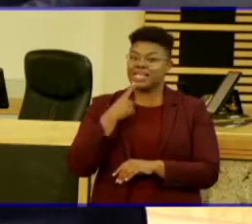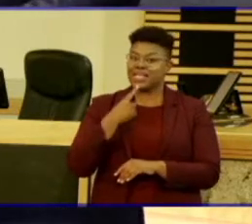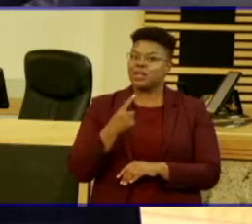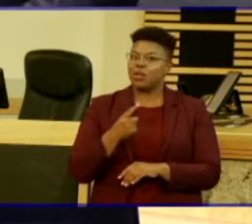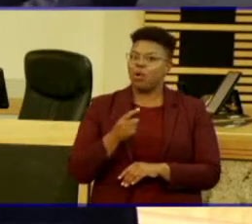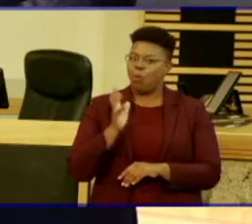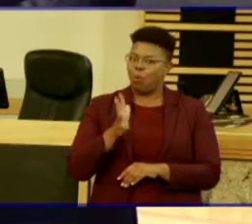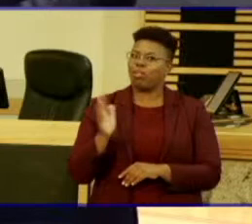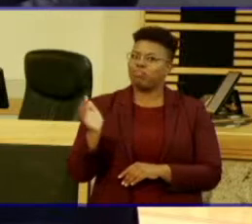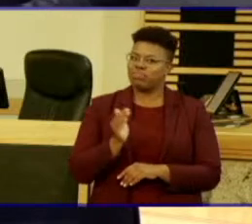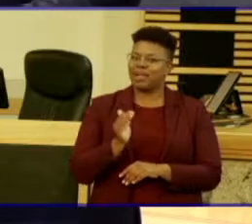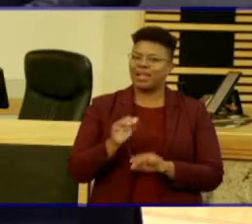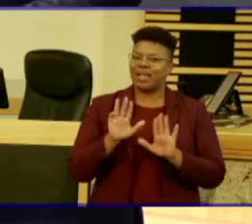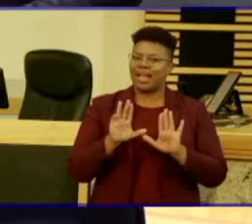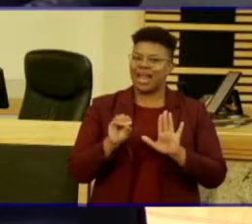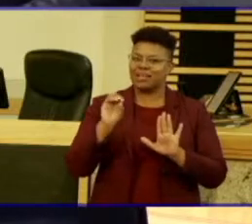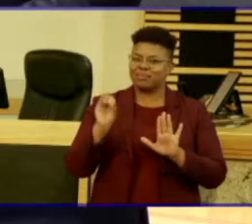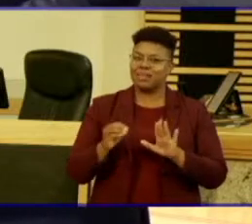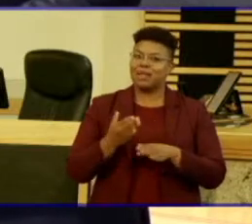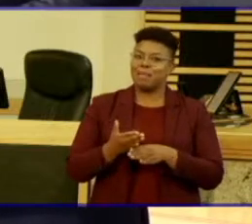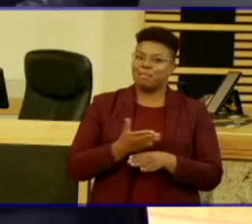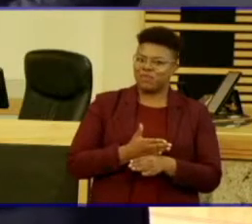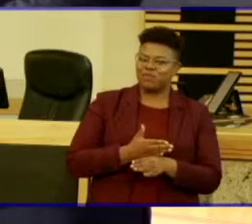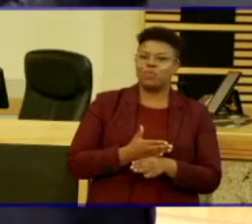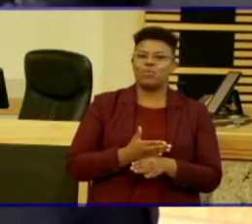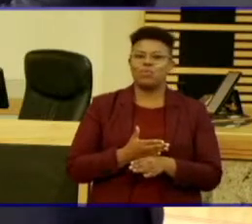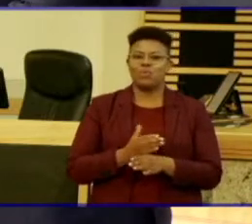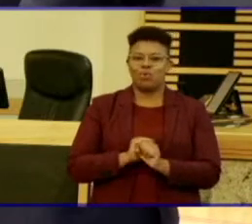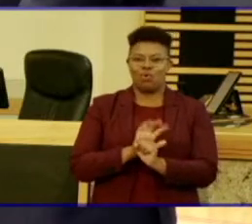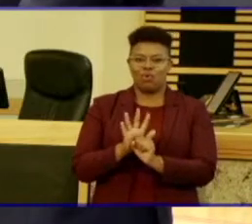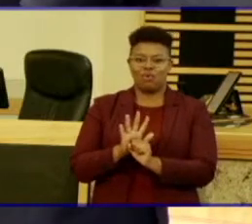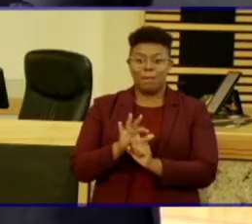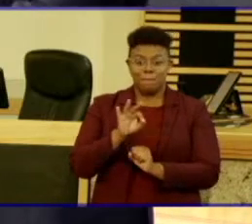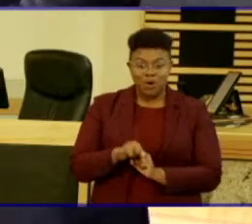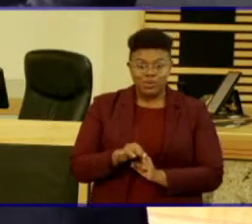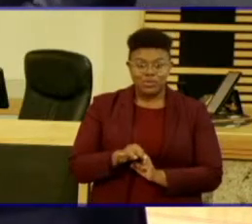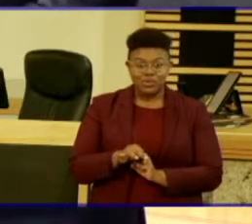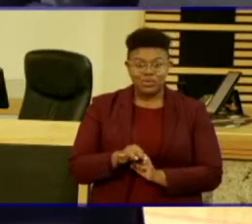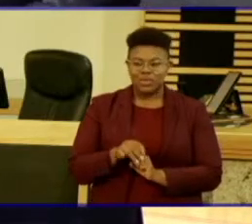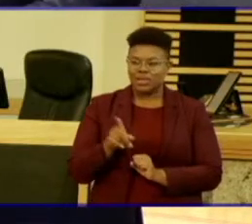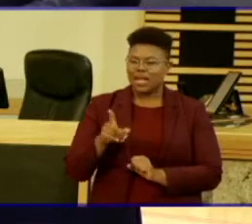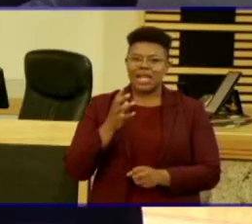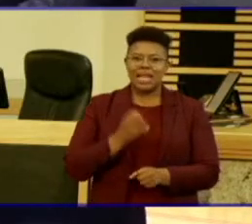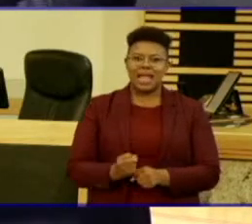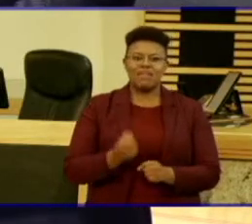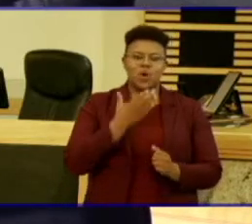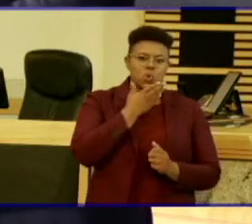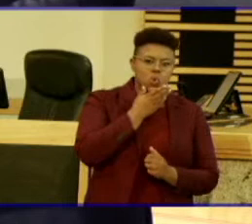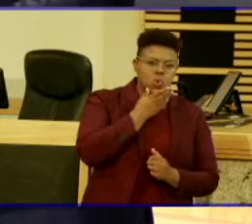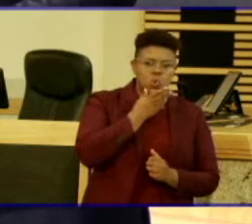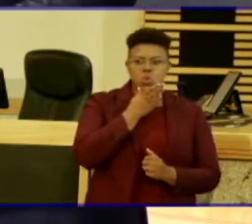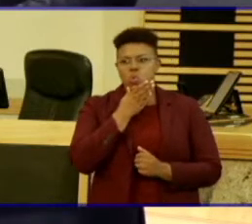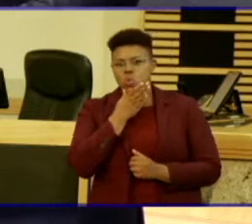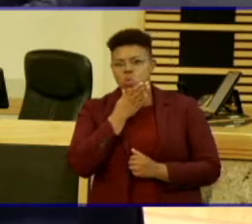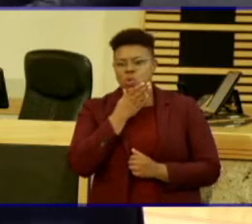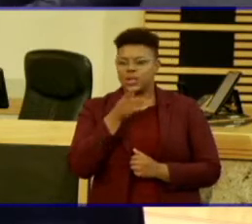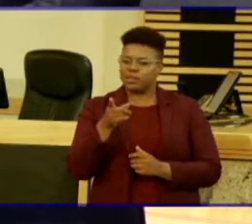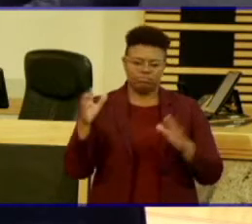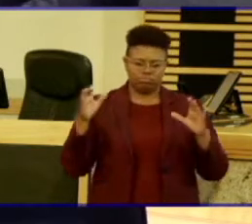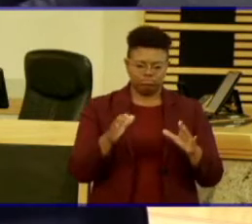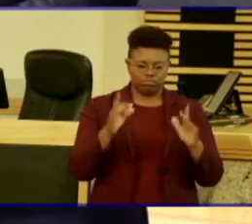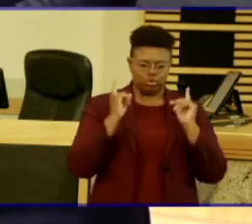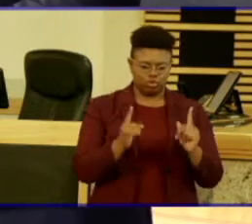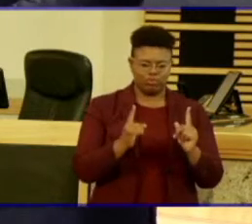no 90% kungeka fika iCovid. Yafika iCovid ngoMarch, khange ajonge emva, uthathe abantwana wababeka